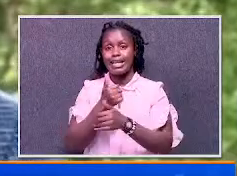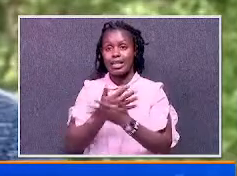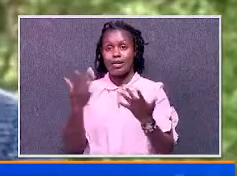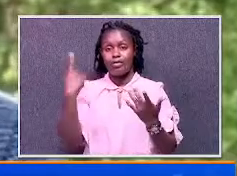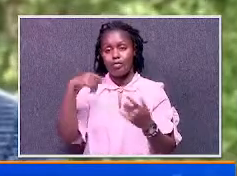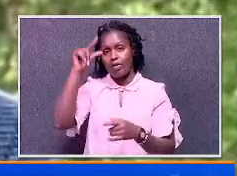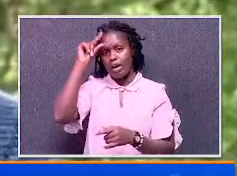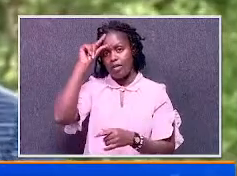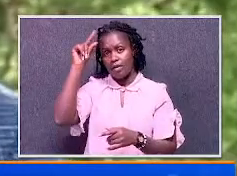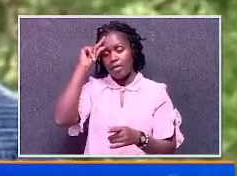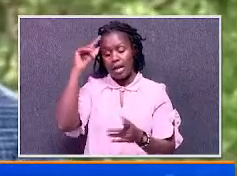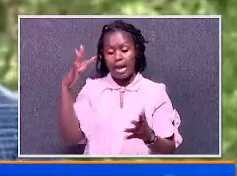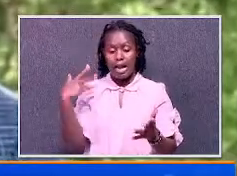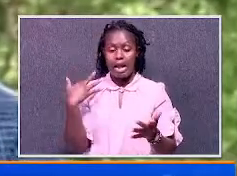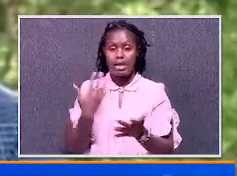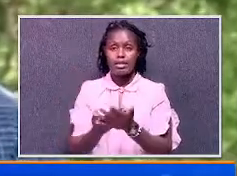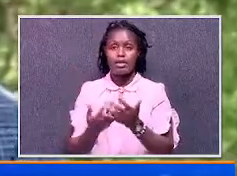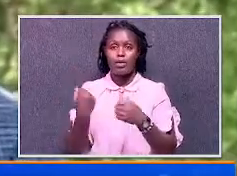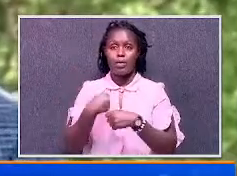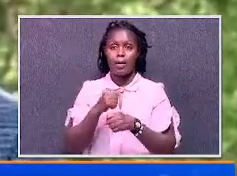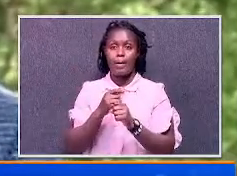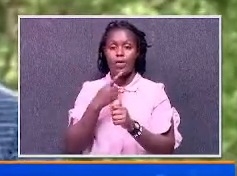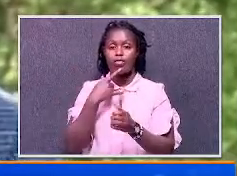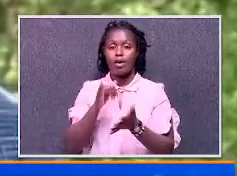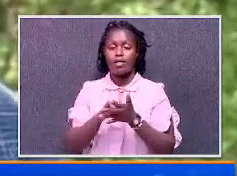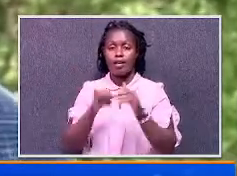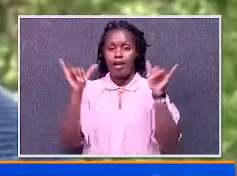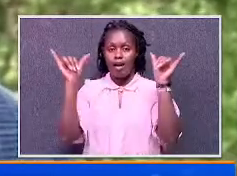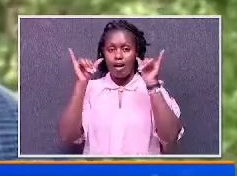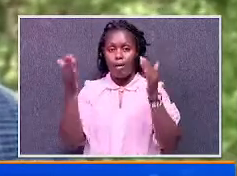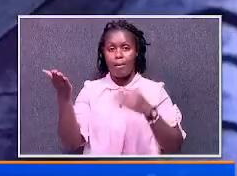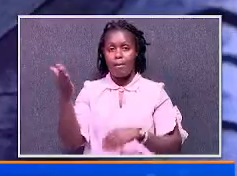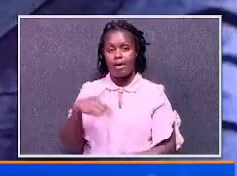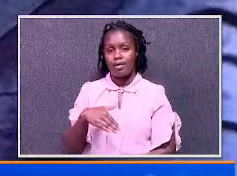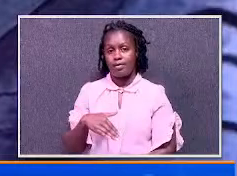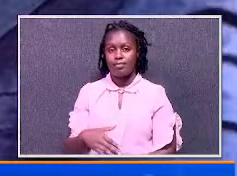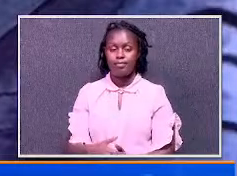serikali mpaka tuhakikishe au ng'ombe wamerudi.